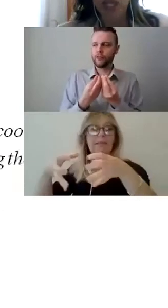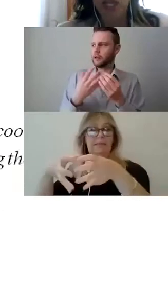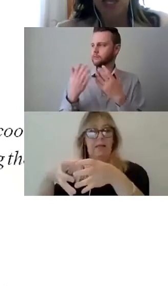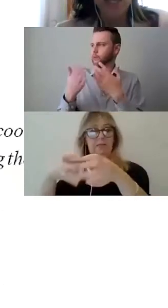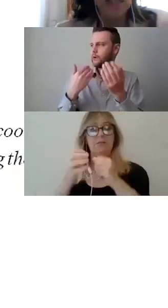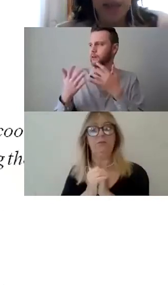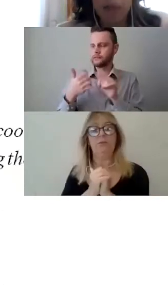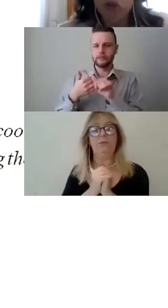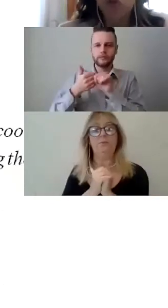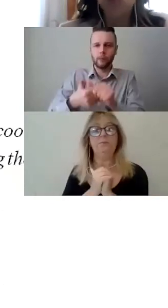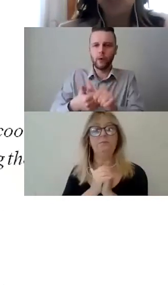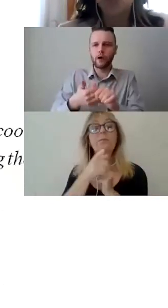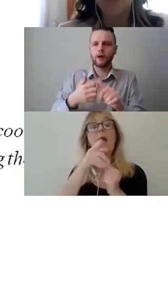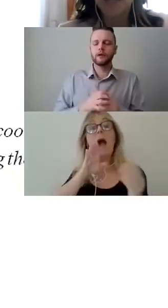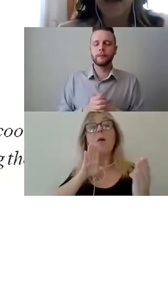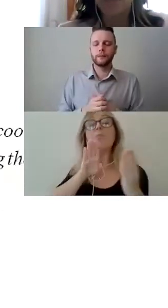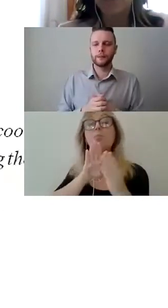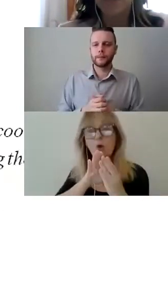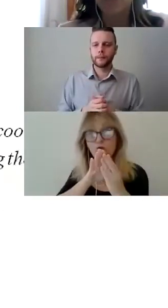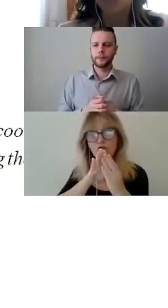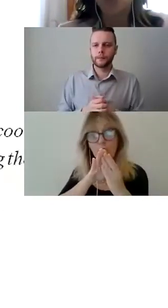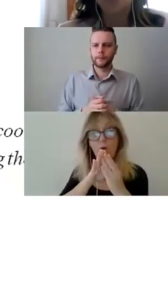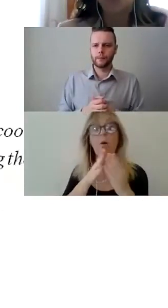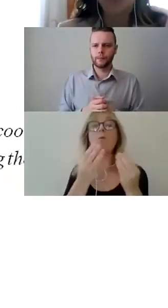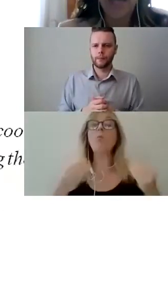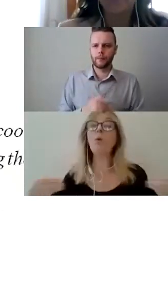support entities. This